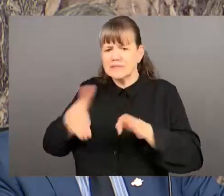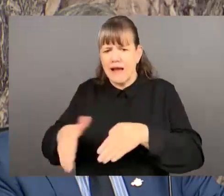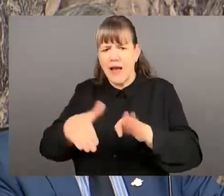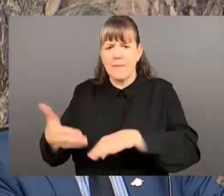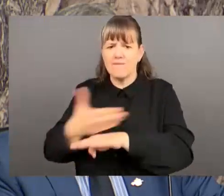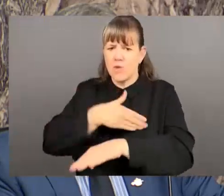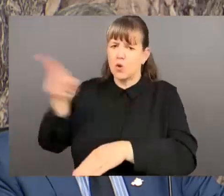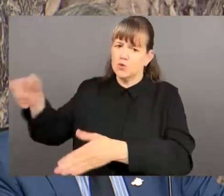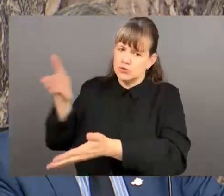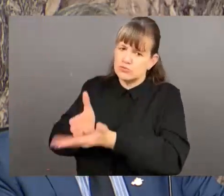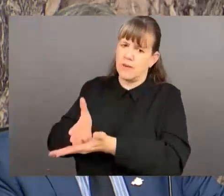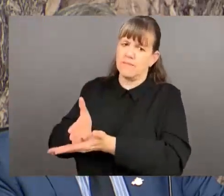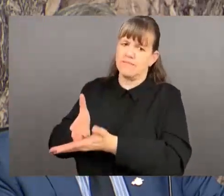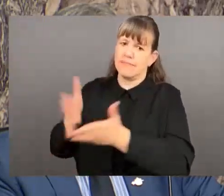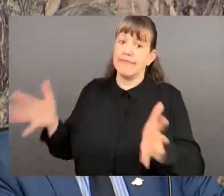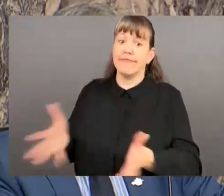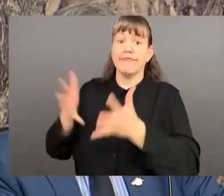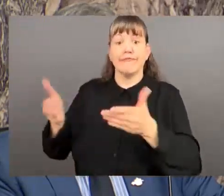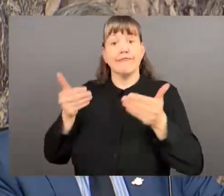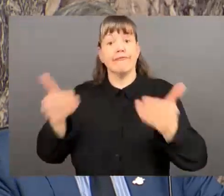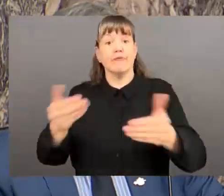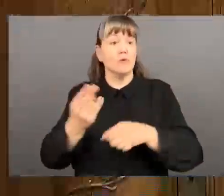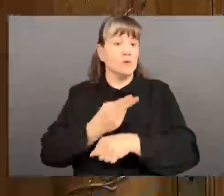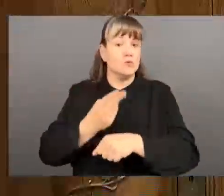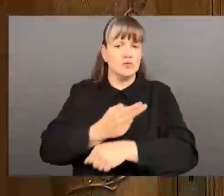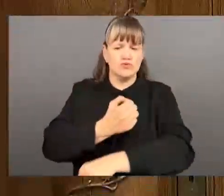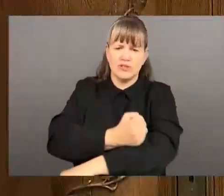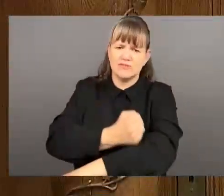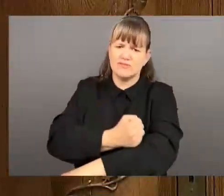use in government-run facilities?